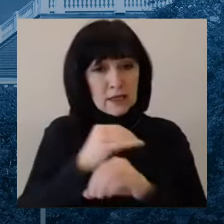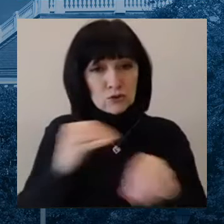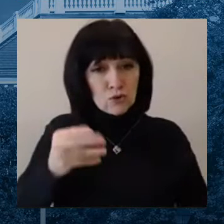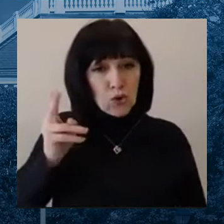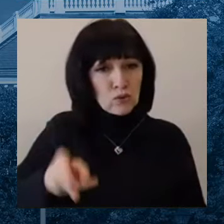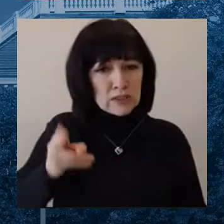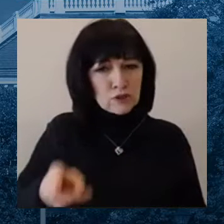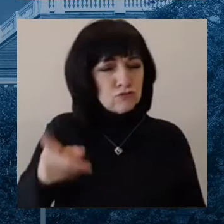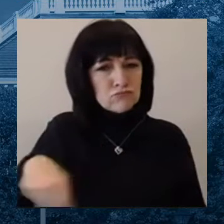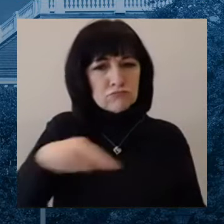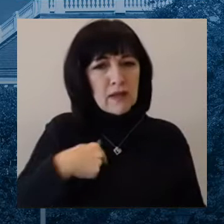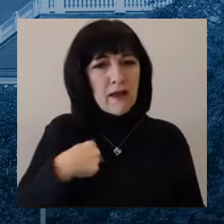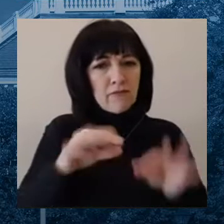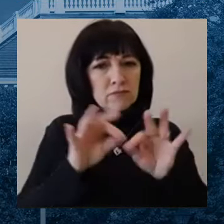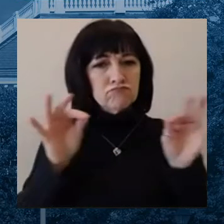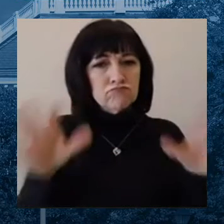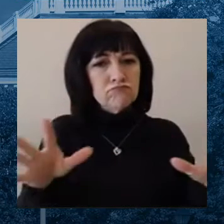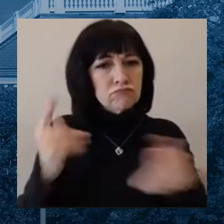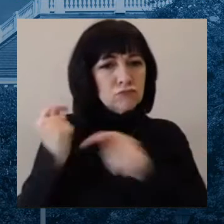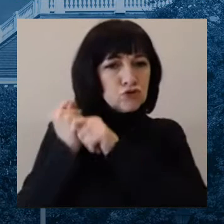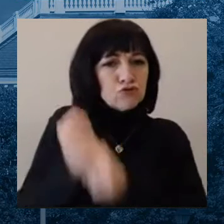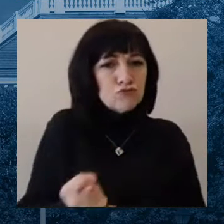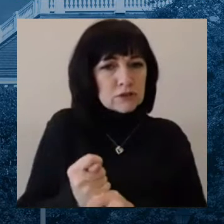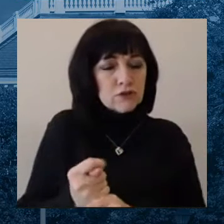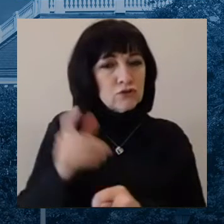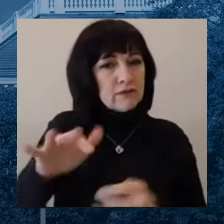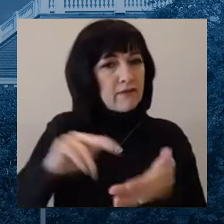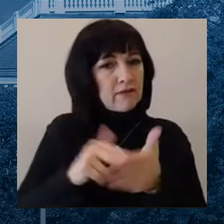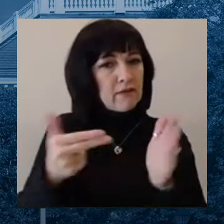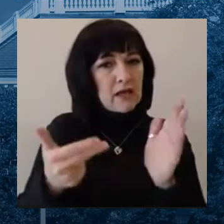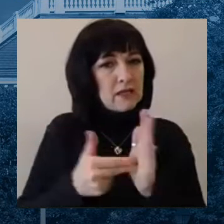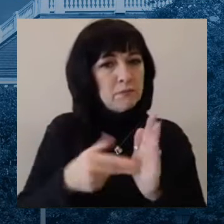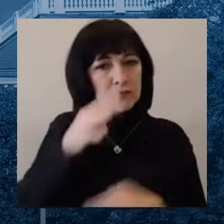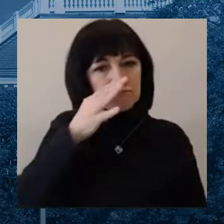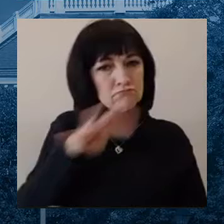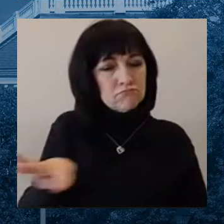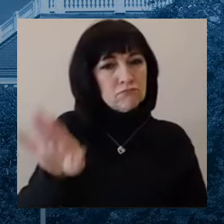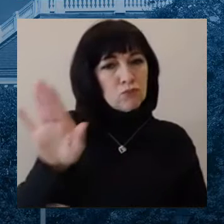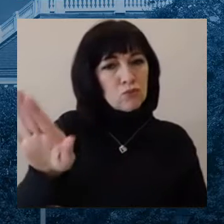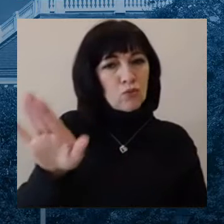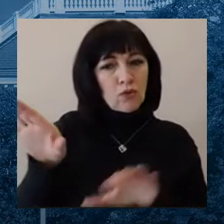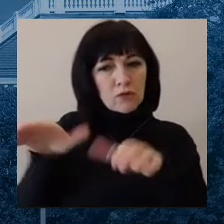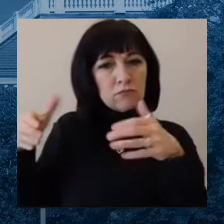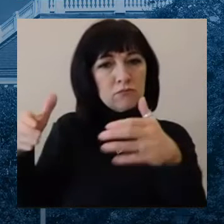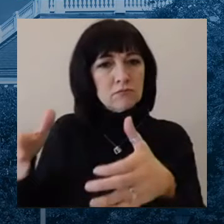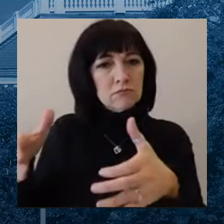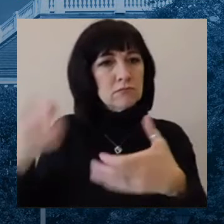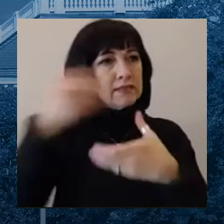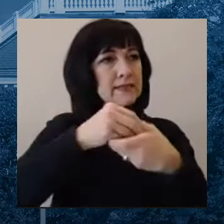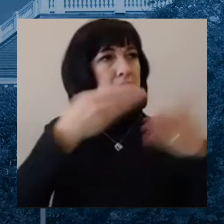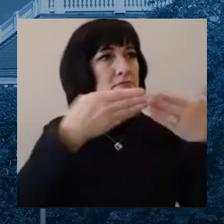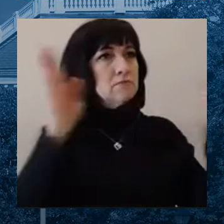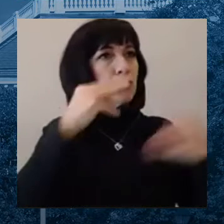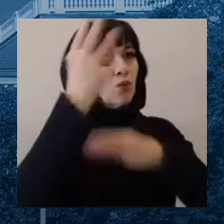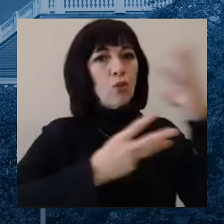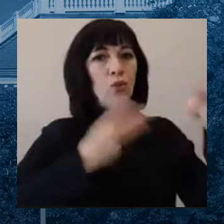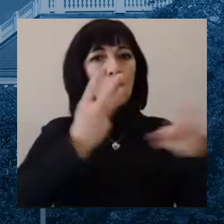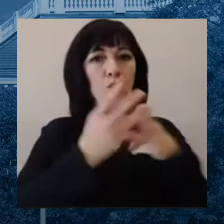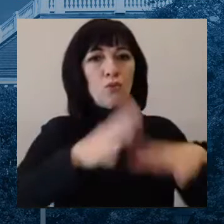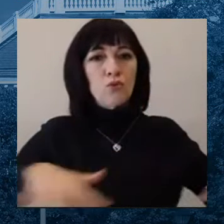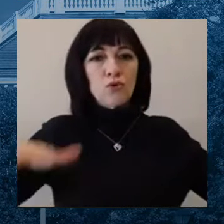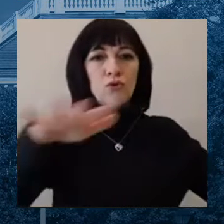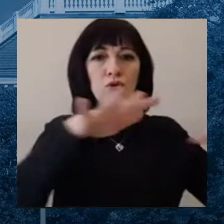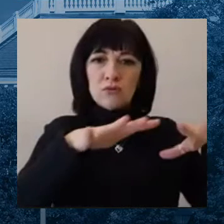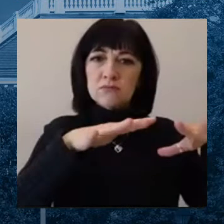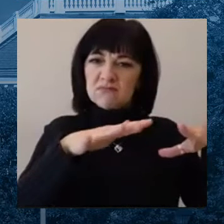worthwhile tradition. It becomes a negligible factor in the thought of the world, and it stands in danger of